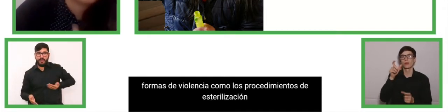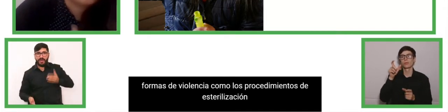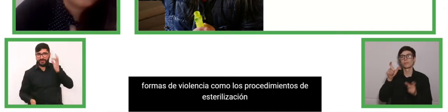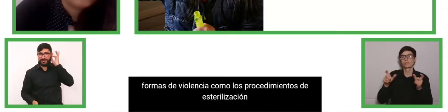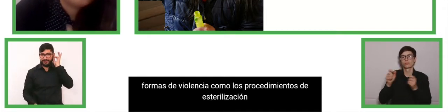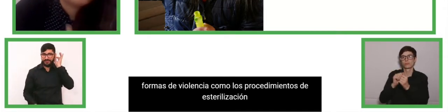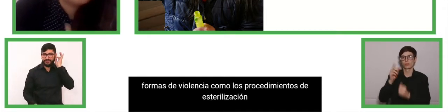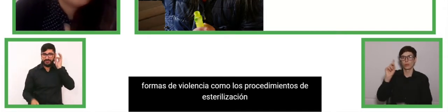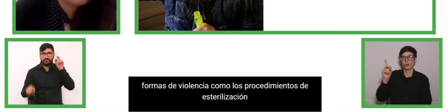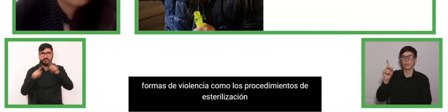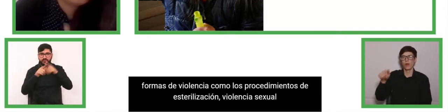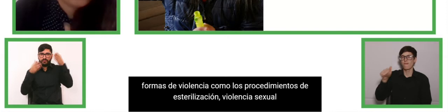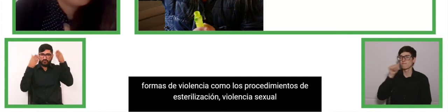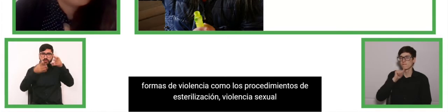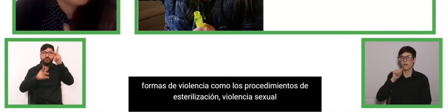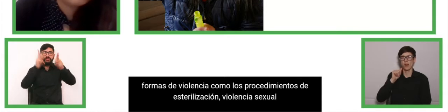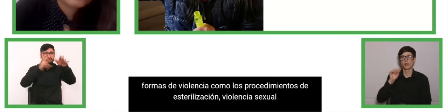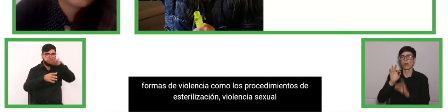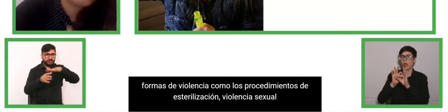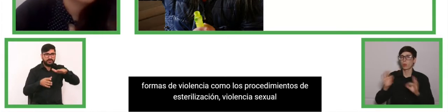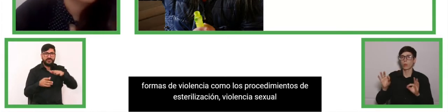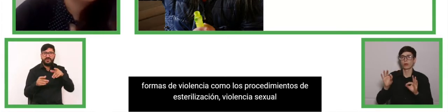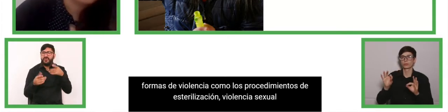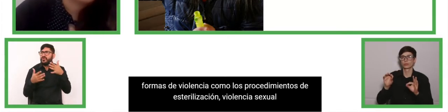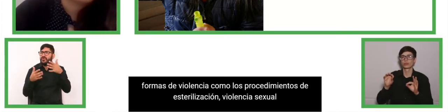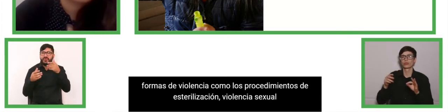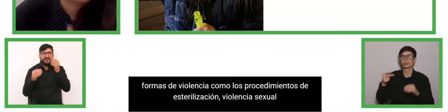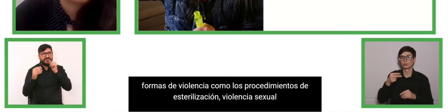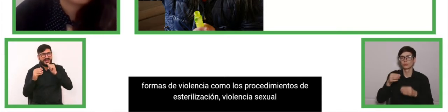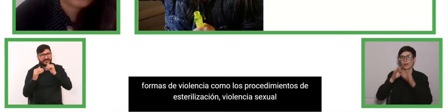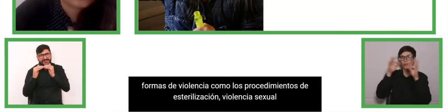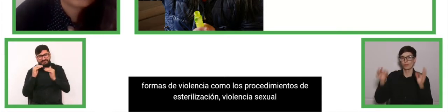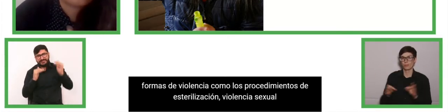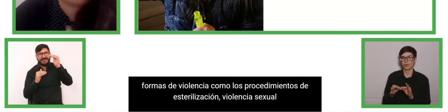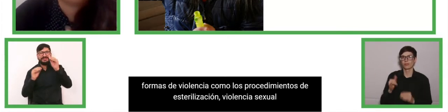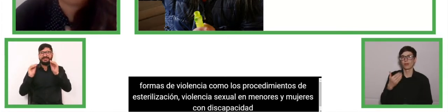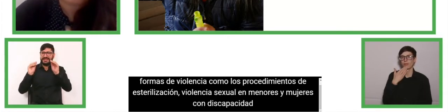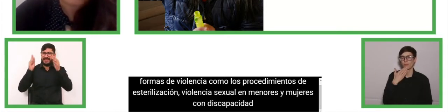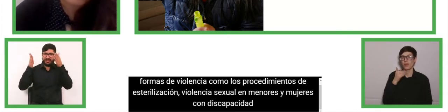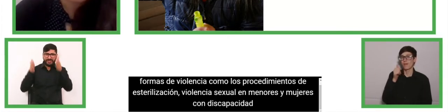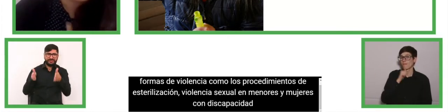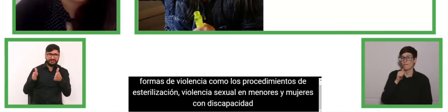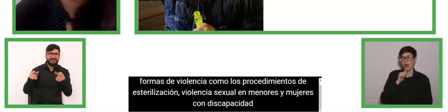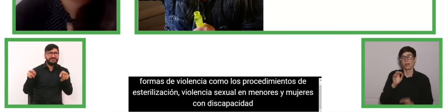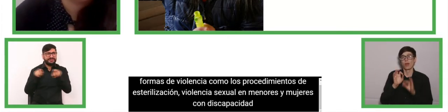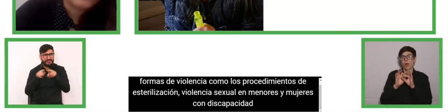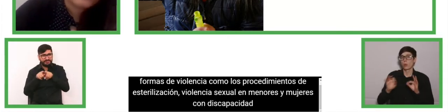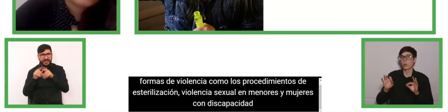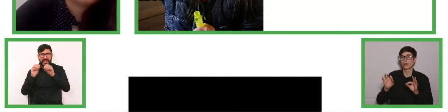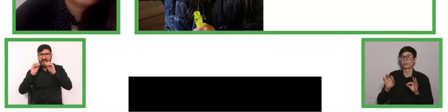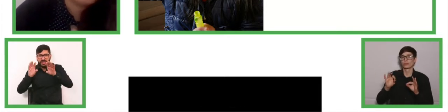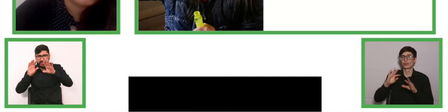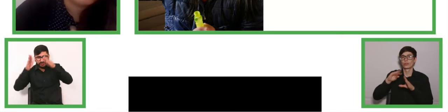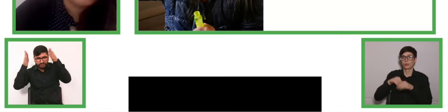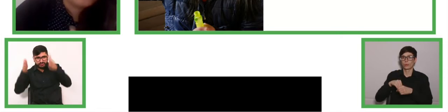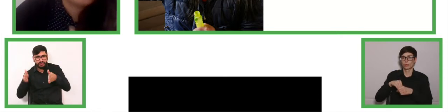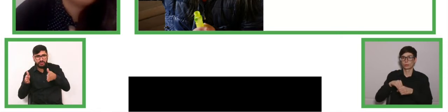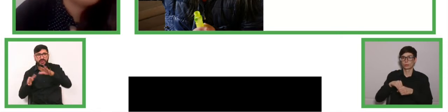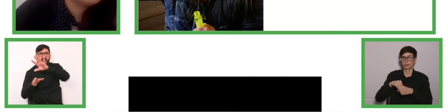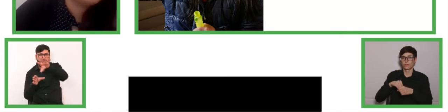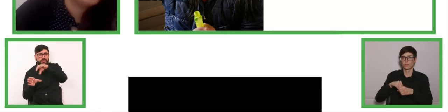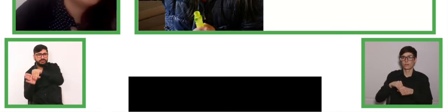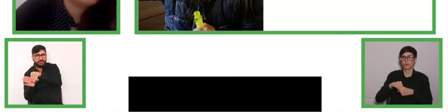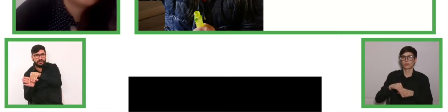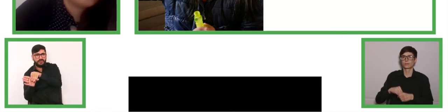education due to also a lack of inclusive education in general, and an absence on